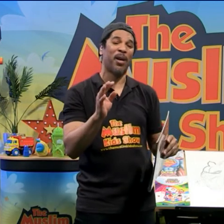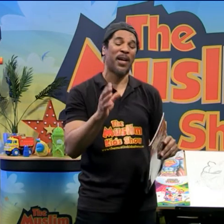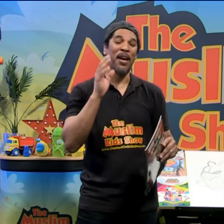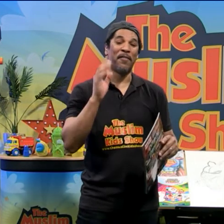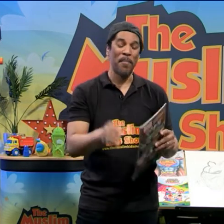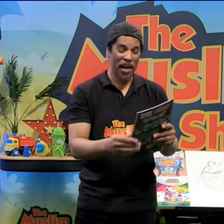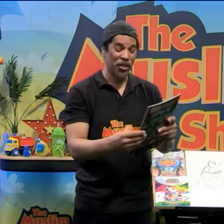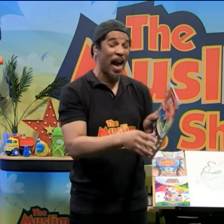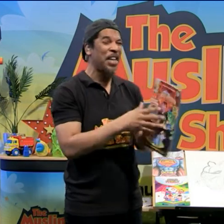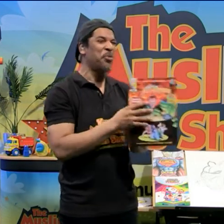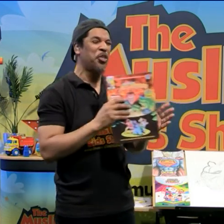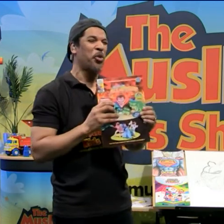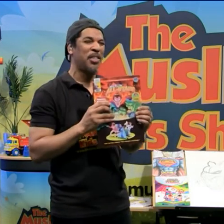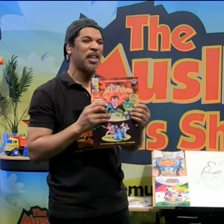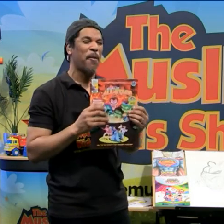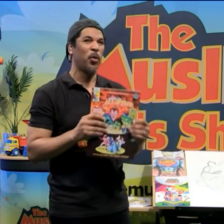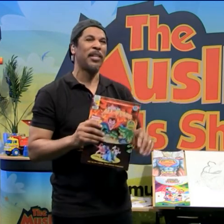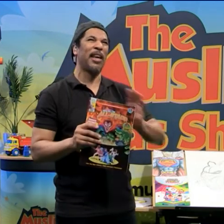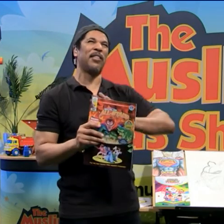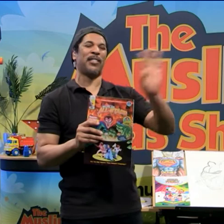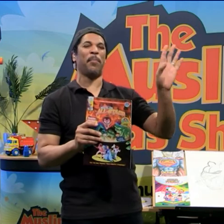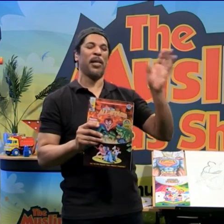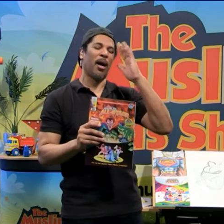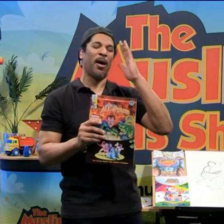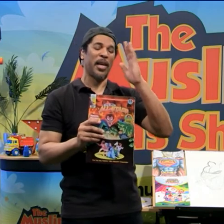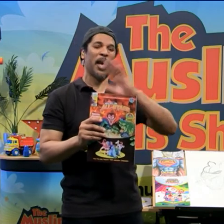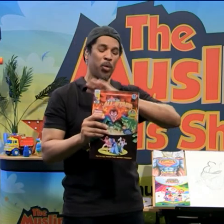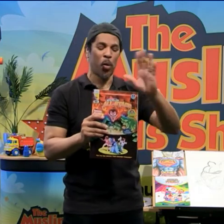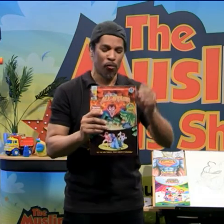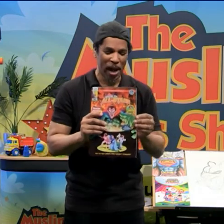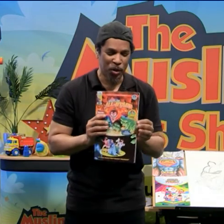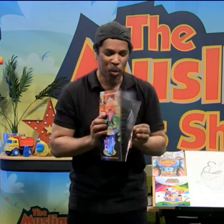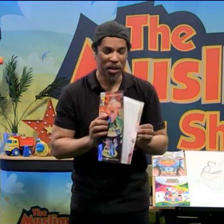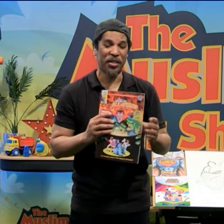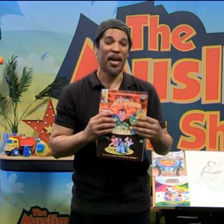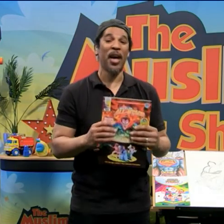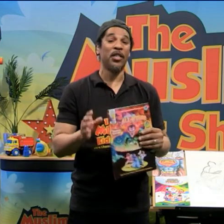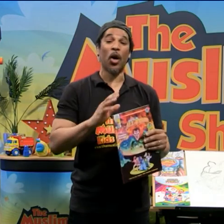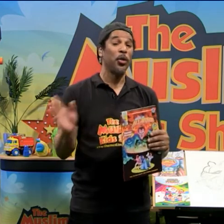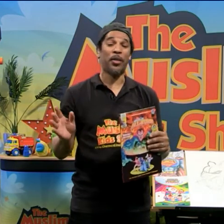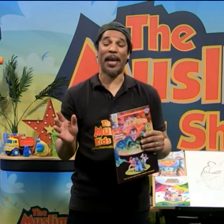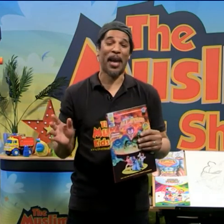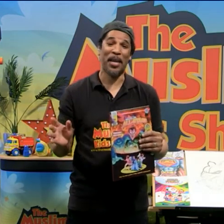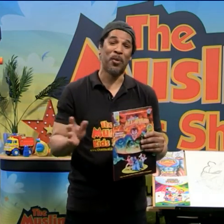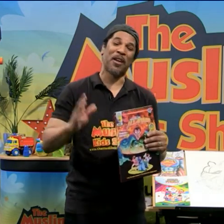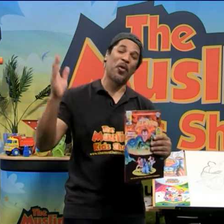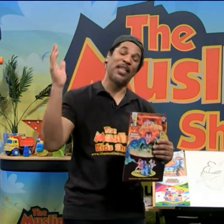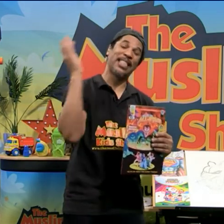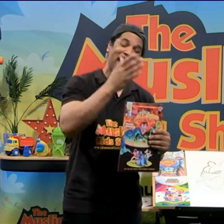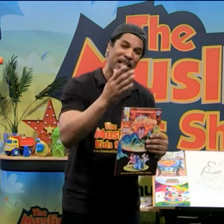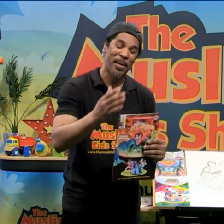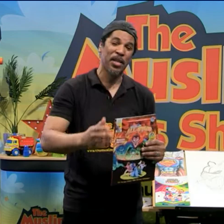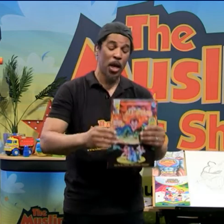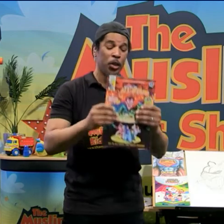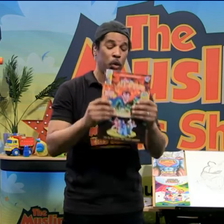talented brother from Malaysia. I didn't do the drawing this time, I thought, give it to somebody else, I can't take it, I'm doing all the writing, doing all the design, so I couldn't take it anymore, so I thought, I'd